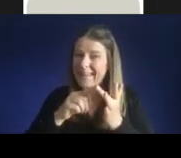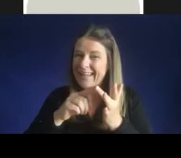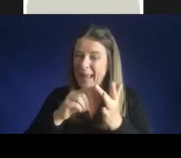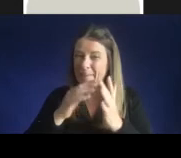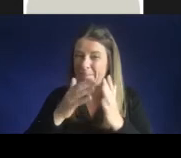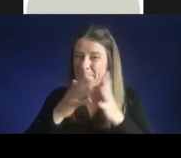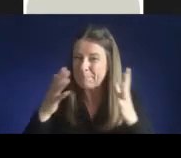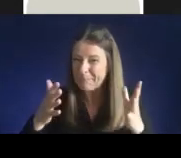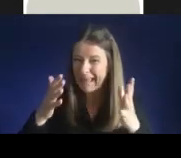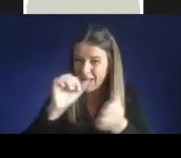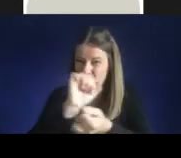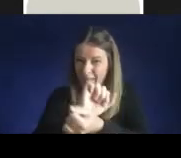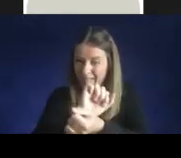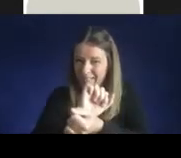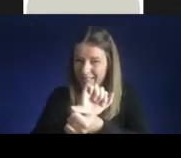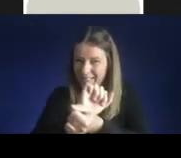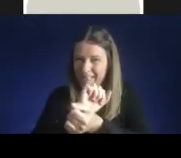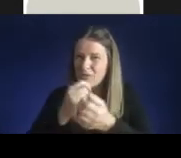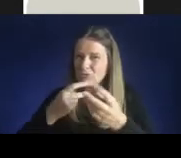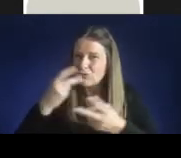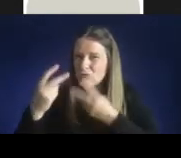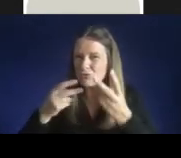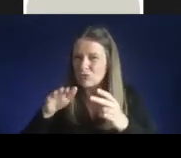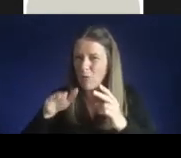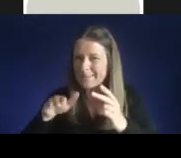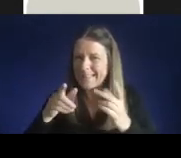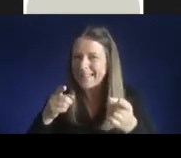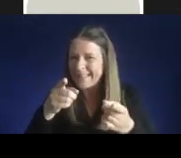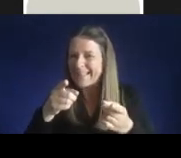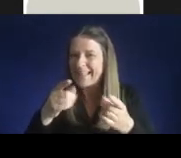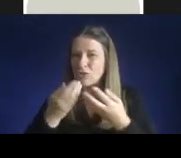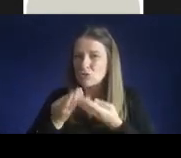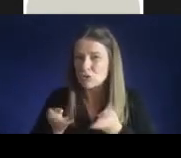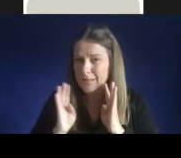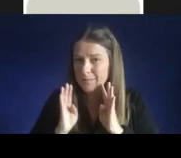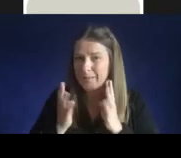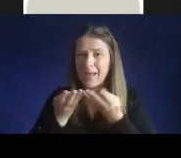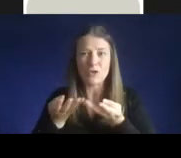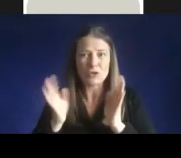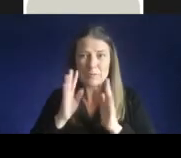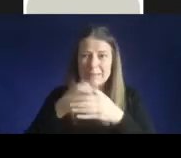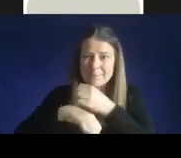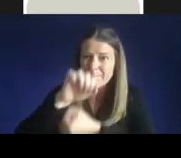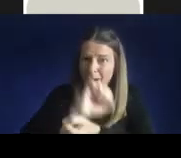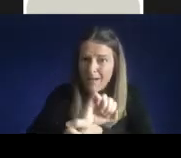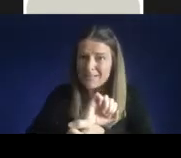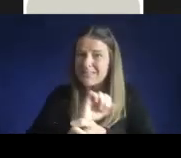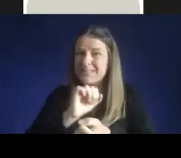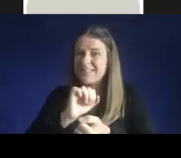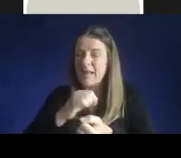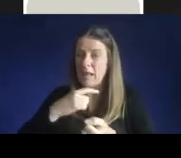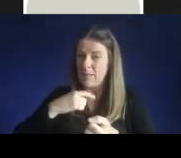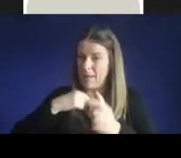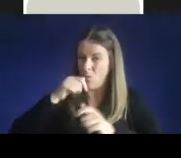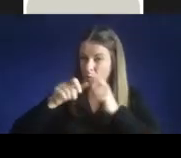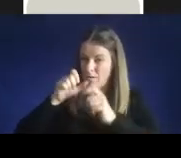Stormzy, Shakespeare. Shakespeare Behind Bars. What I Want My Words to Do to You by Eve